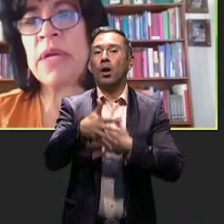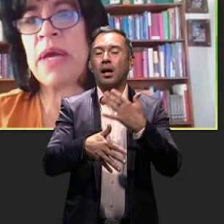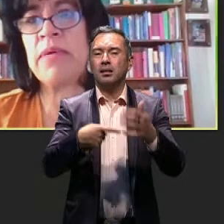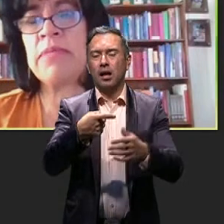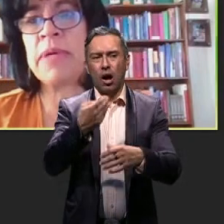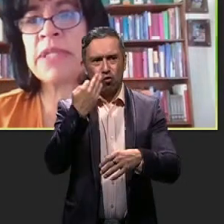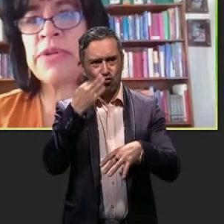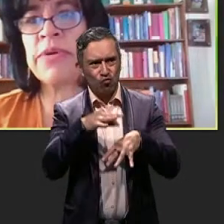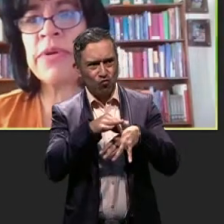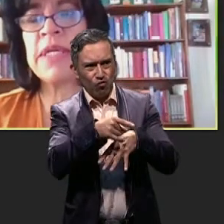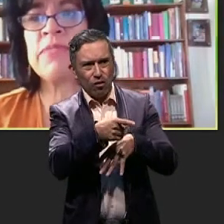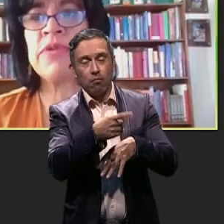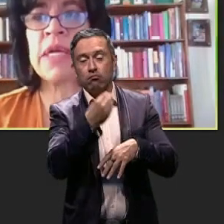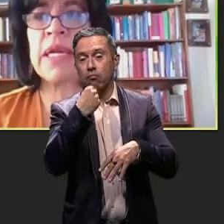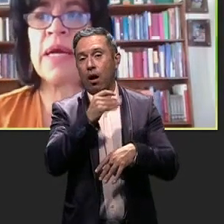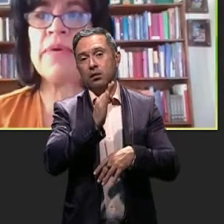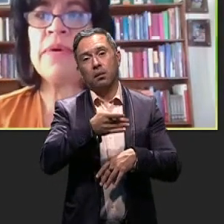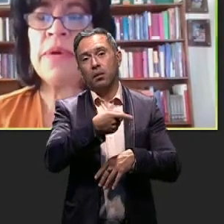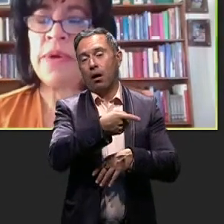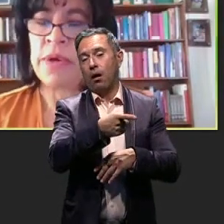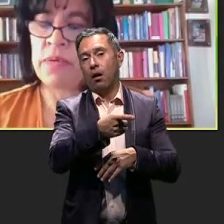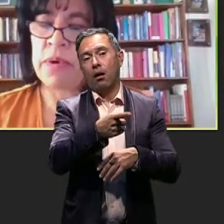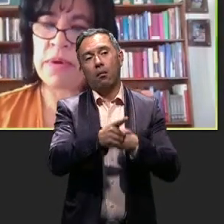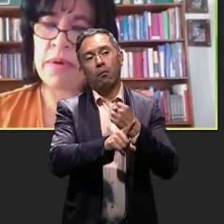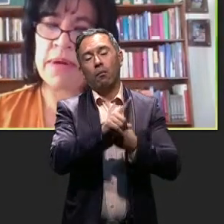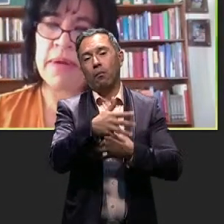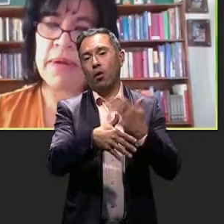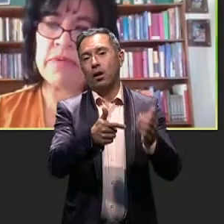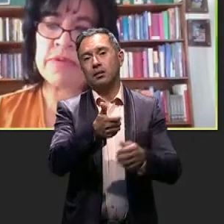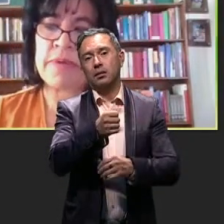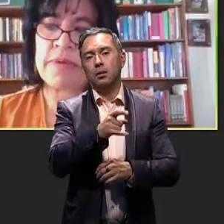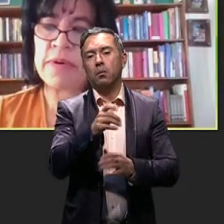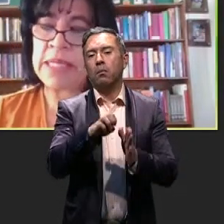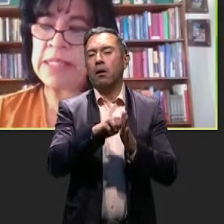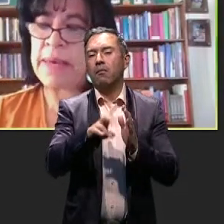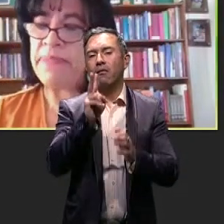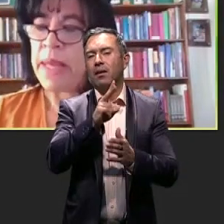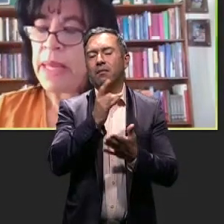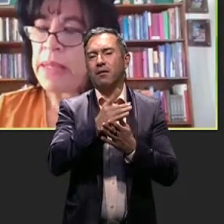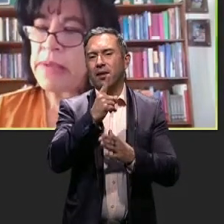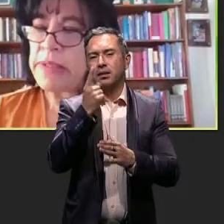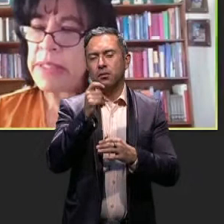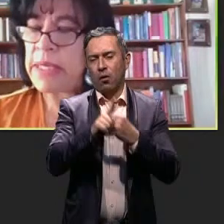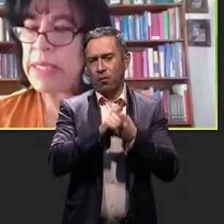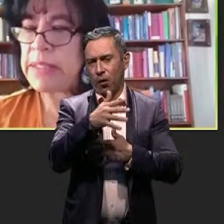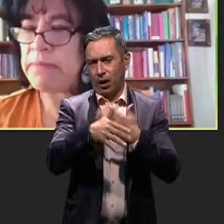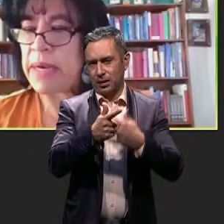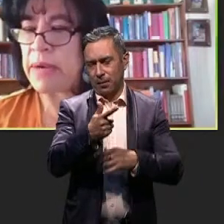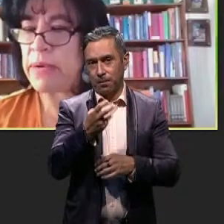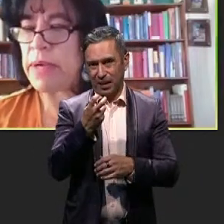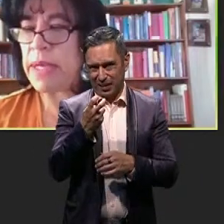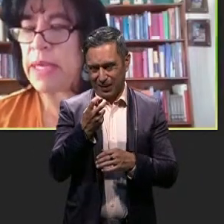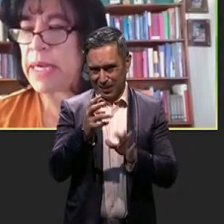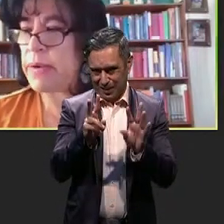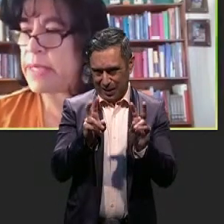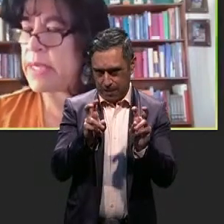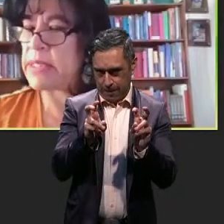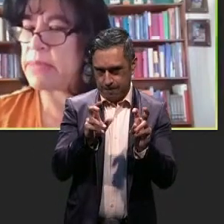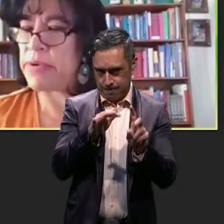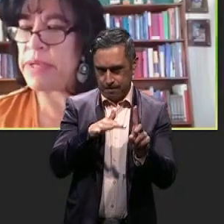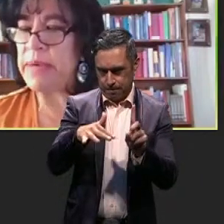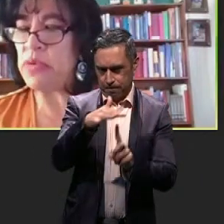and they're practically making them responsible for the violence that they are suffering. So in that